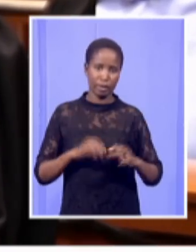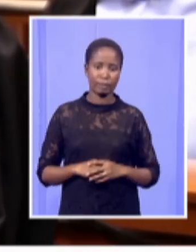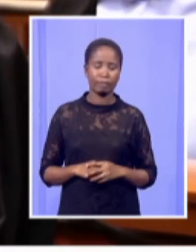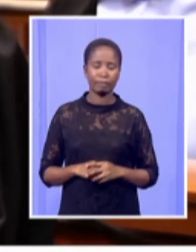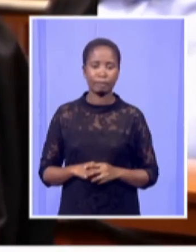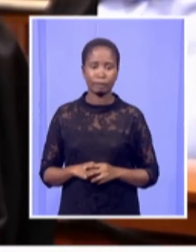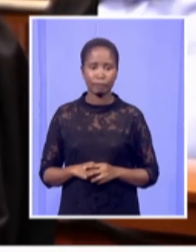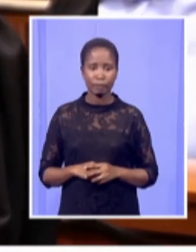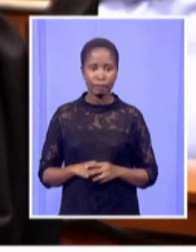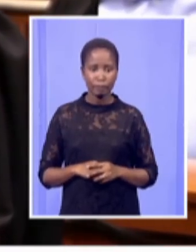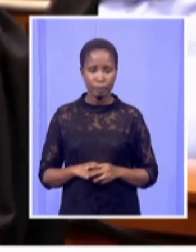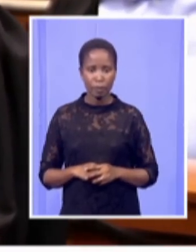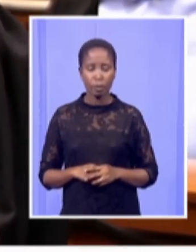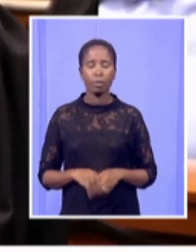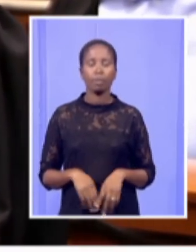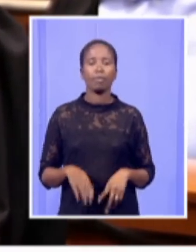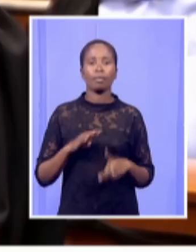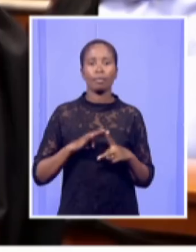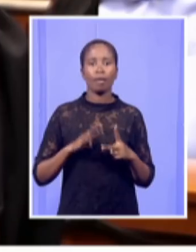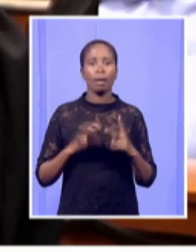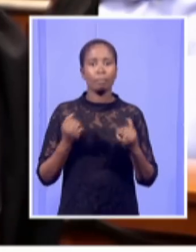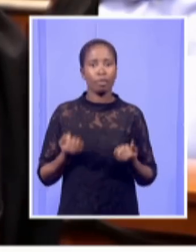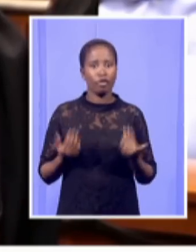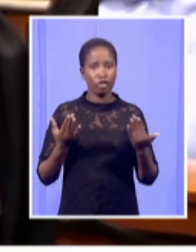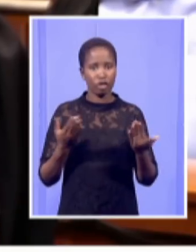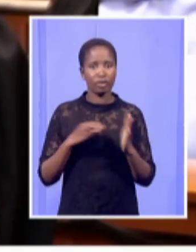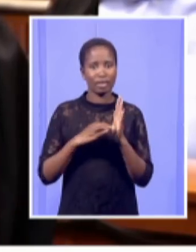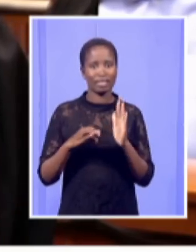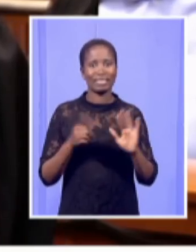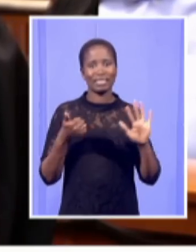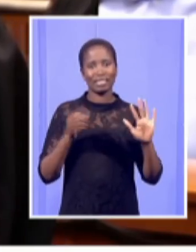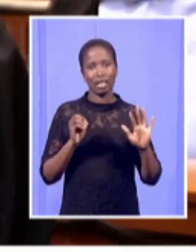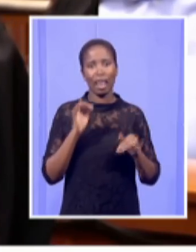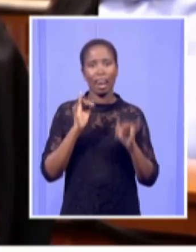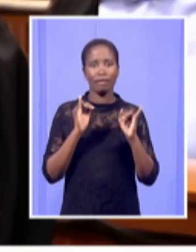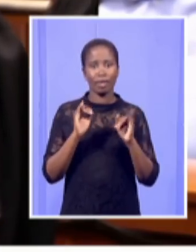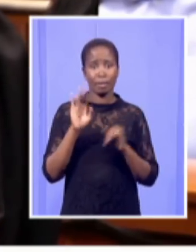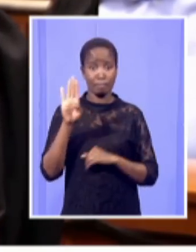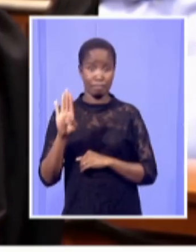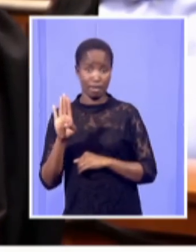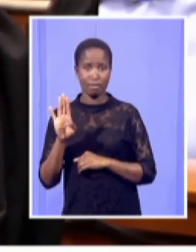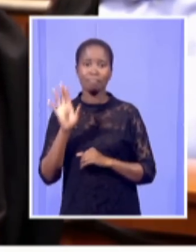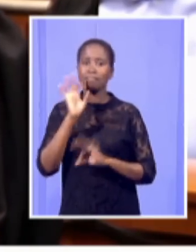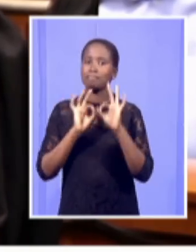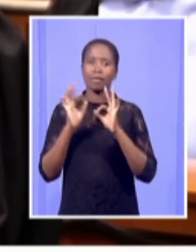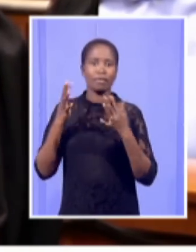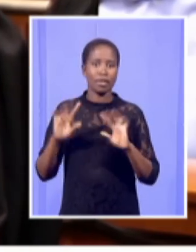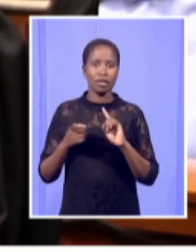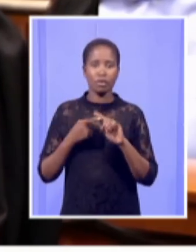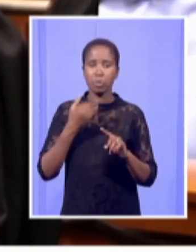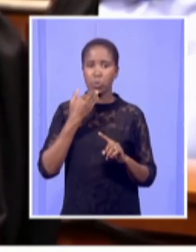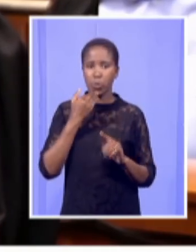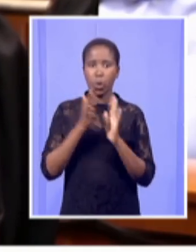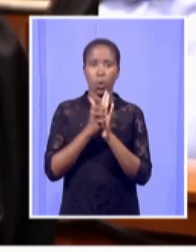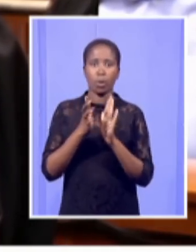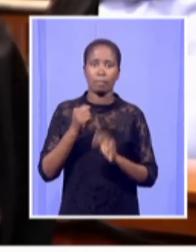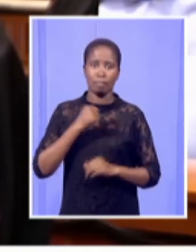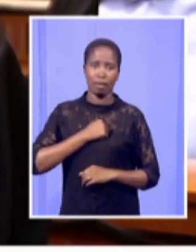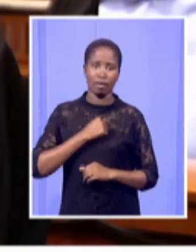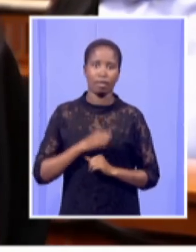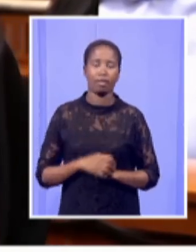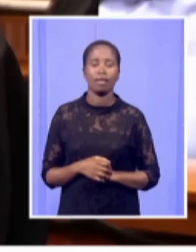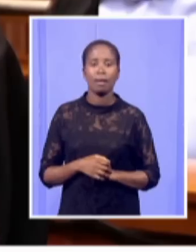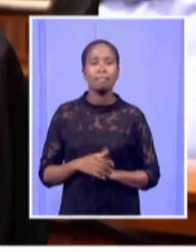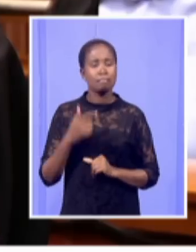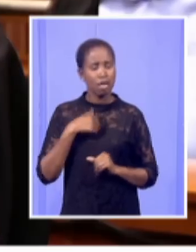2. The provisions of section 6011B have been explained to me by my attorney. I understand that